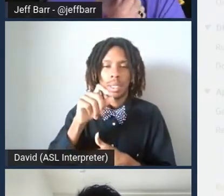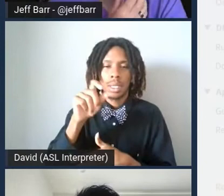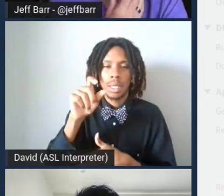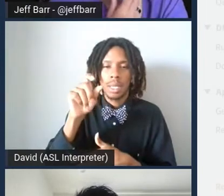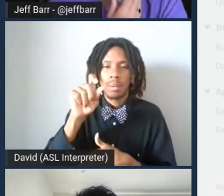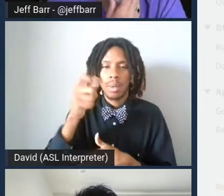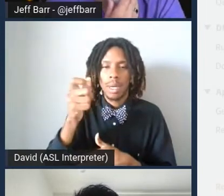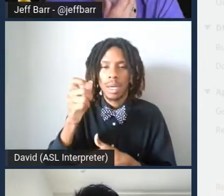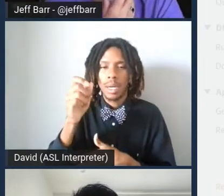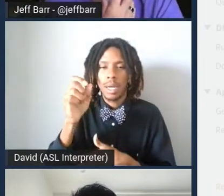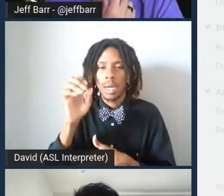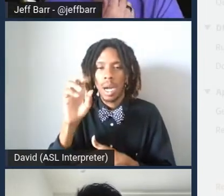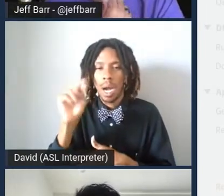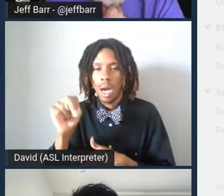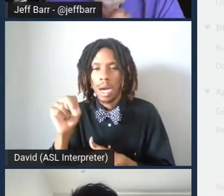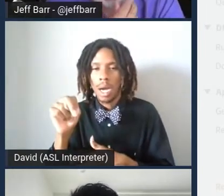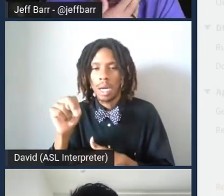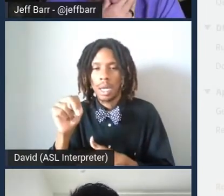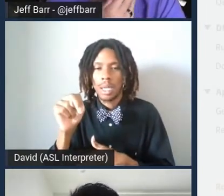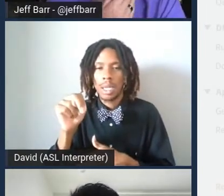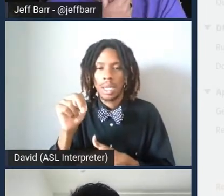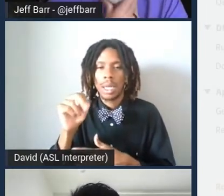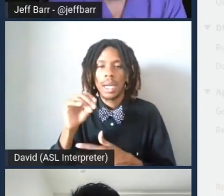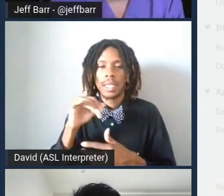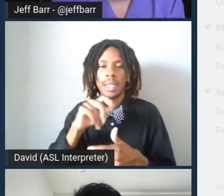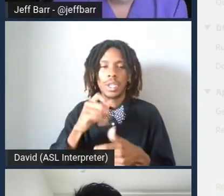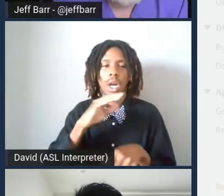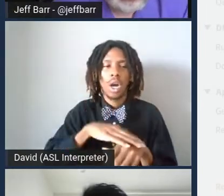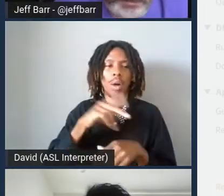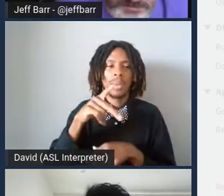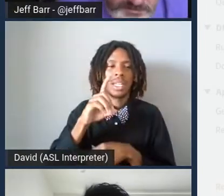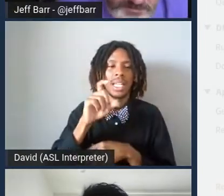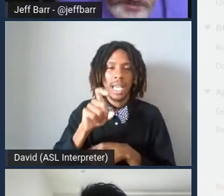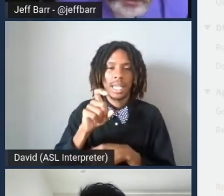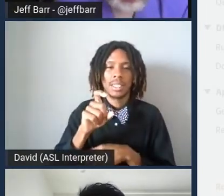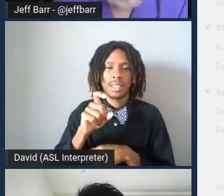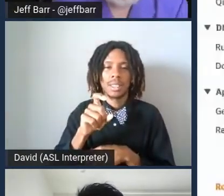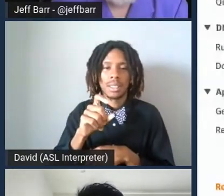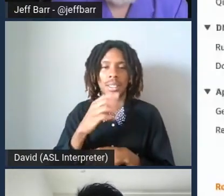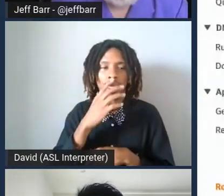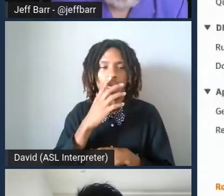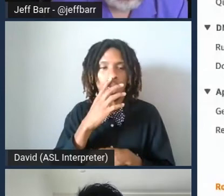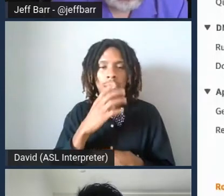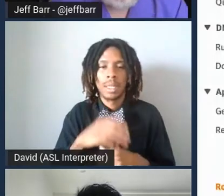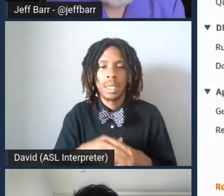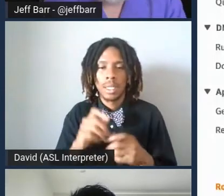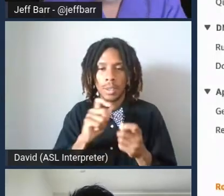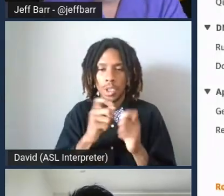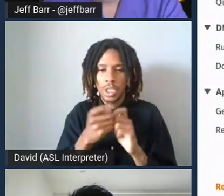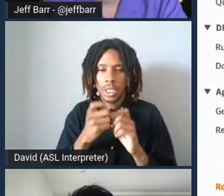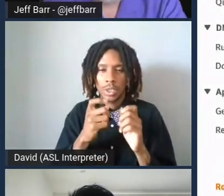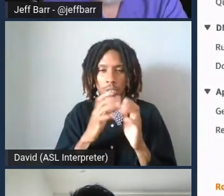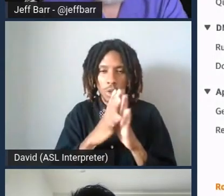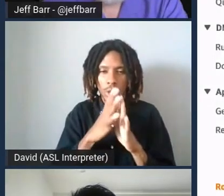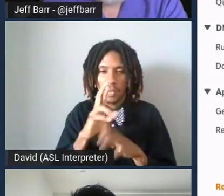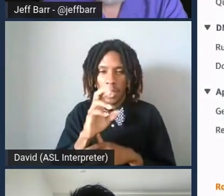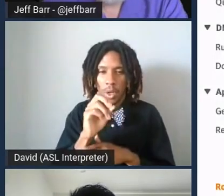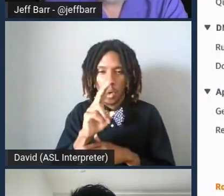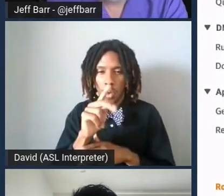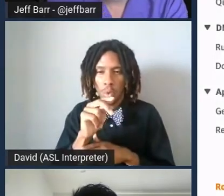PDX. Type in confirm here and change traffic routing.